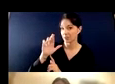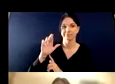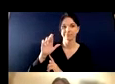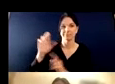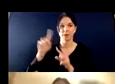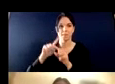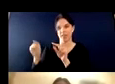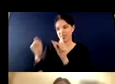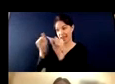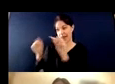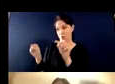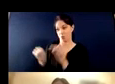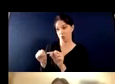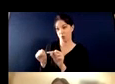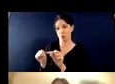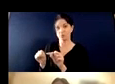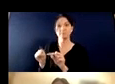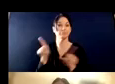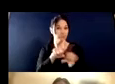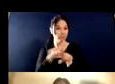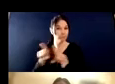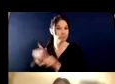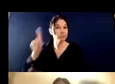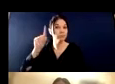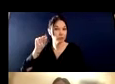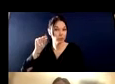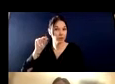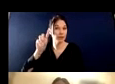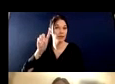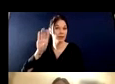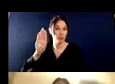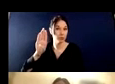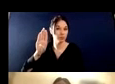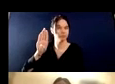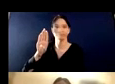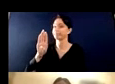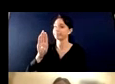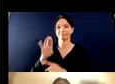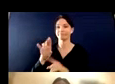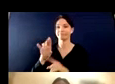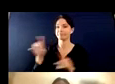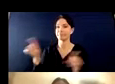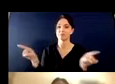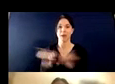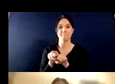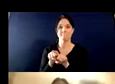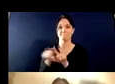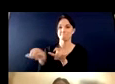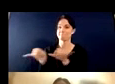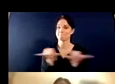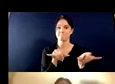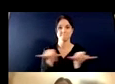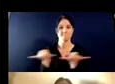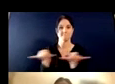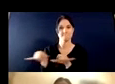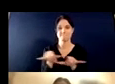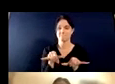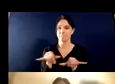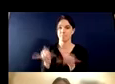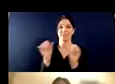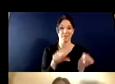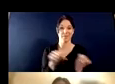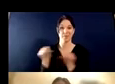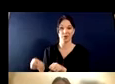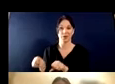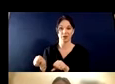here, is also at 20 decibels. There is no difference in this child's ability to hear when sound has to